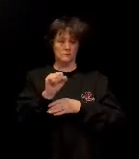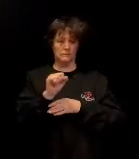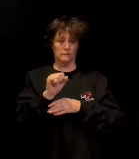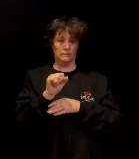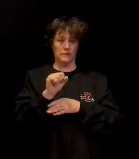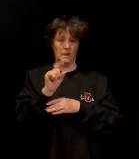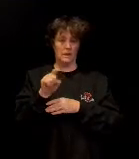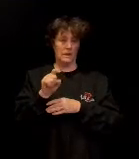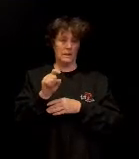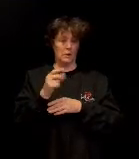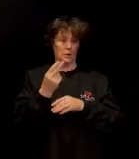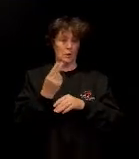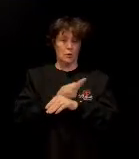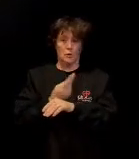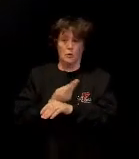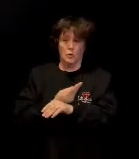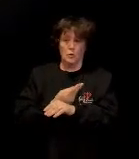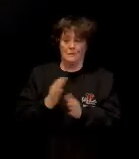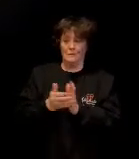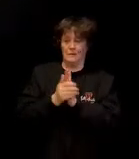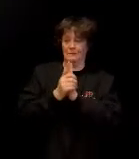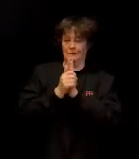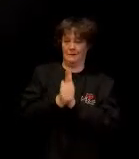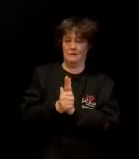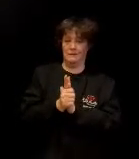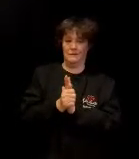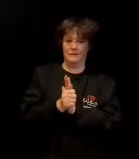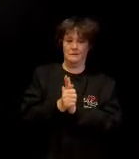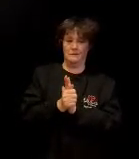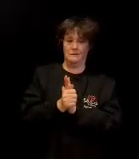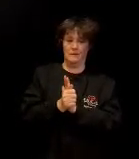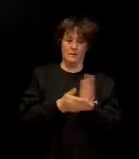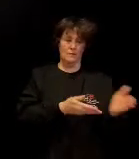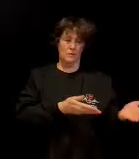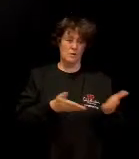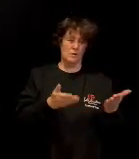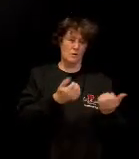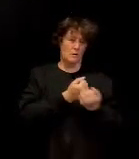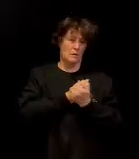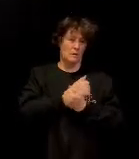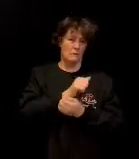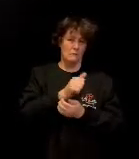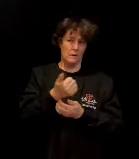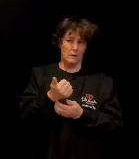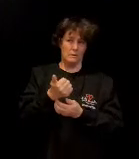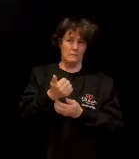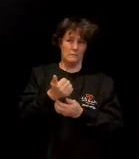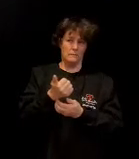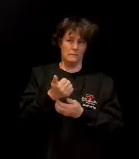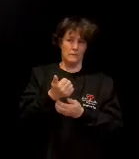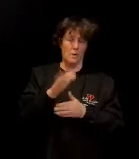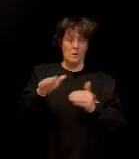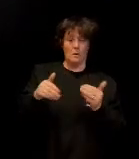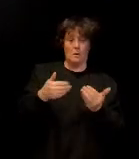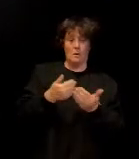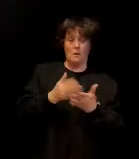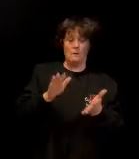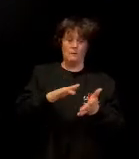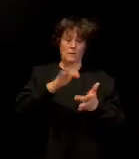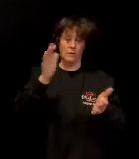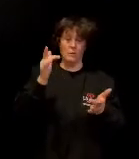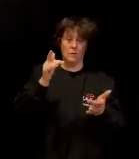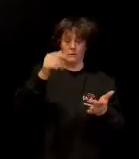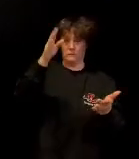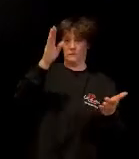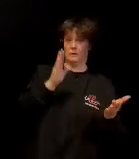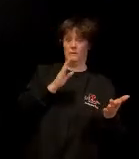need to be using our gifts and our talents to serve and love others, all for the glory of God. So I'm